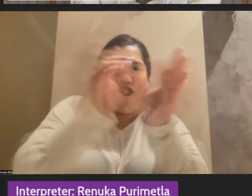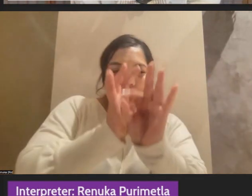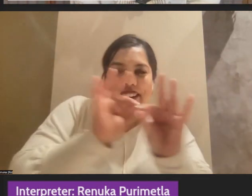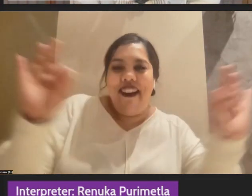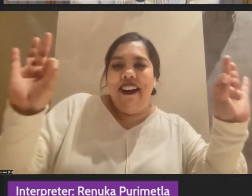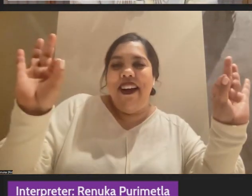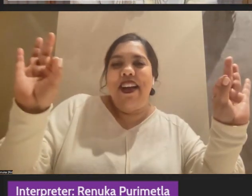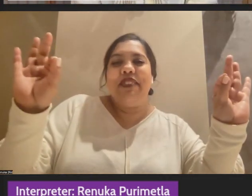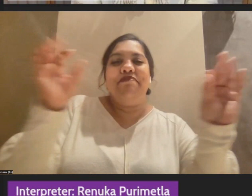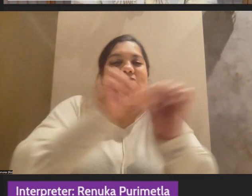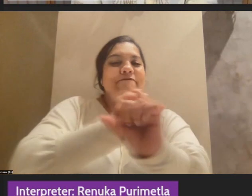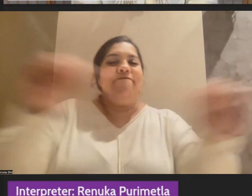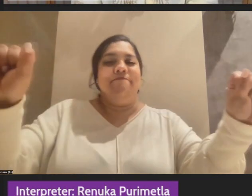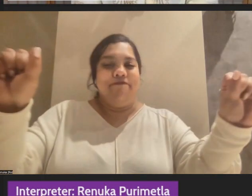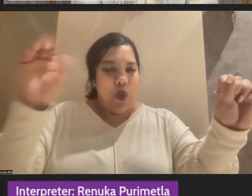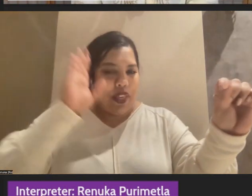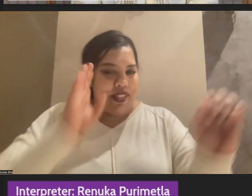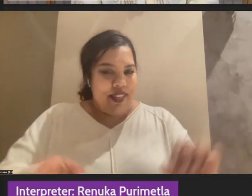our conversation right now,